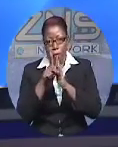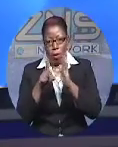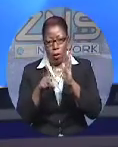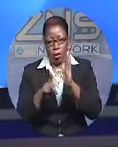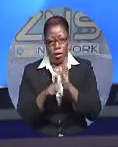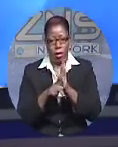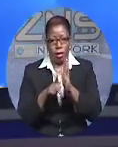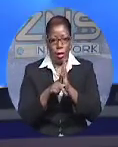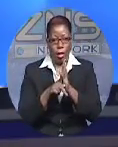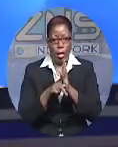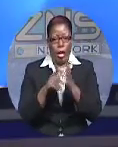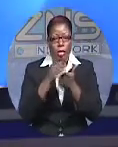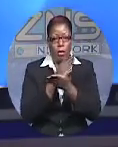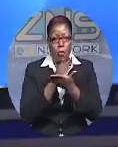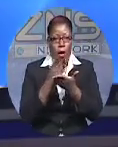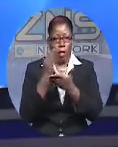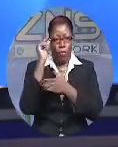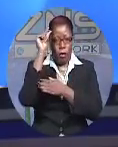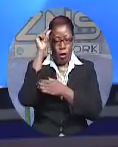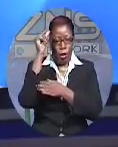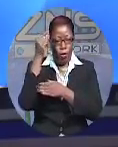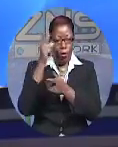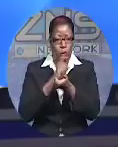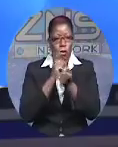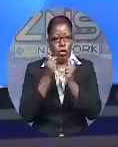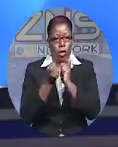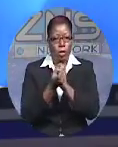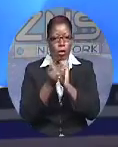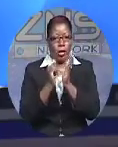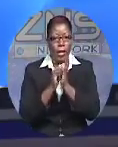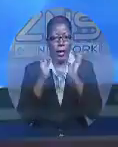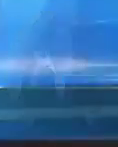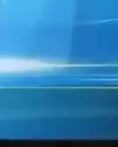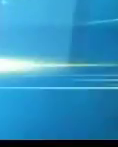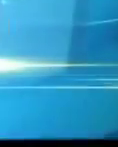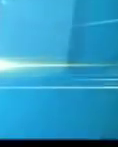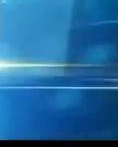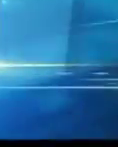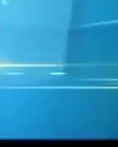as an integral part of the government's plan to reform the energy sector.